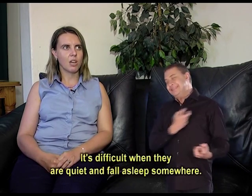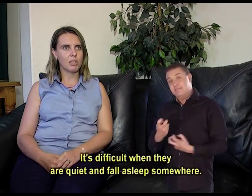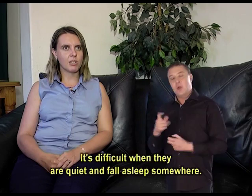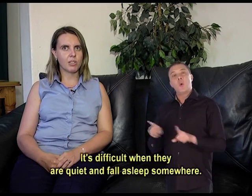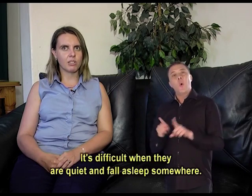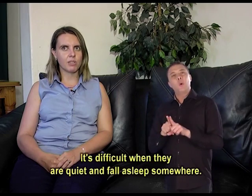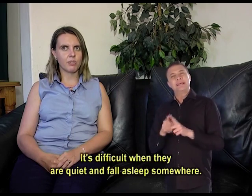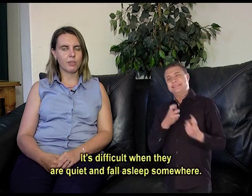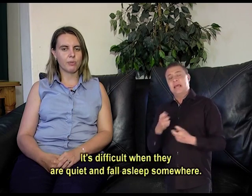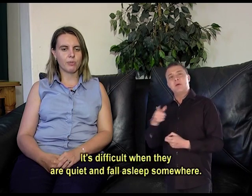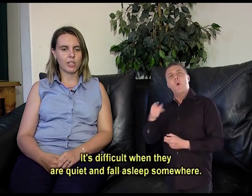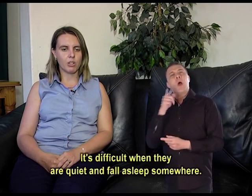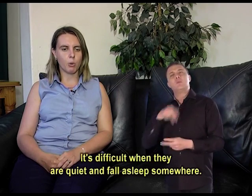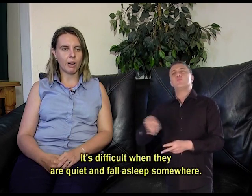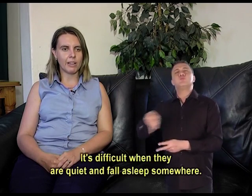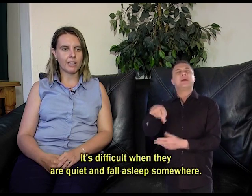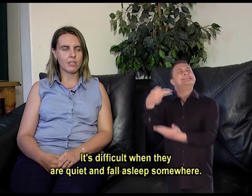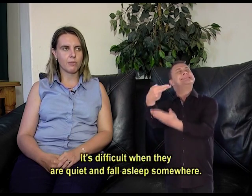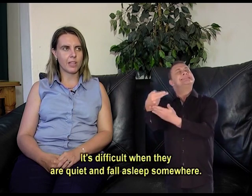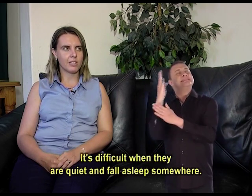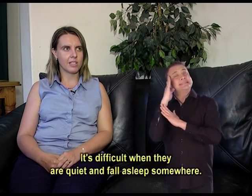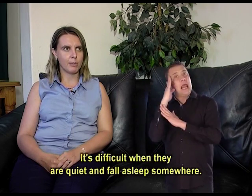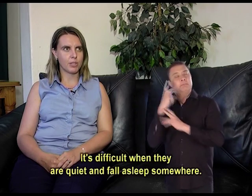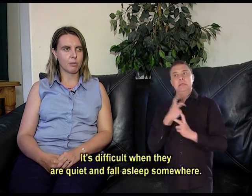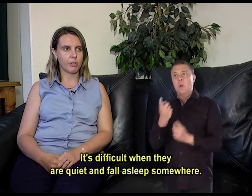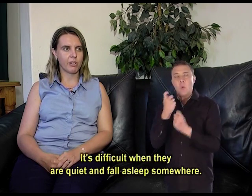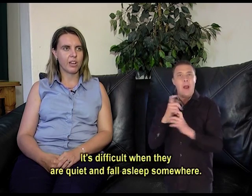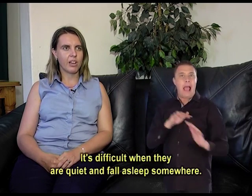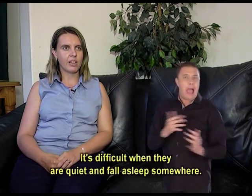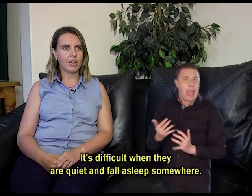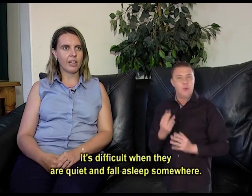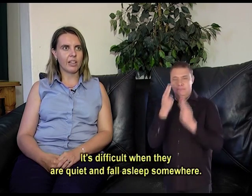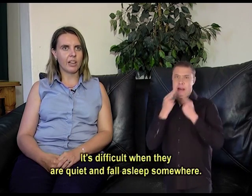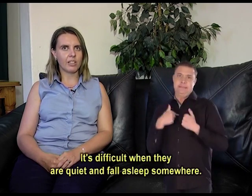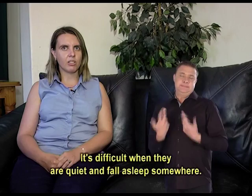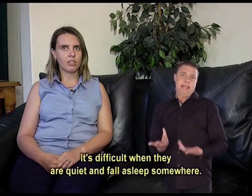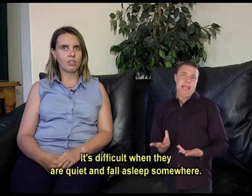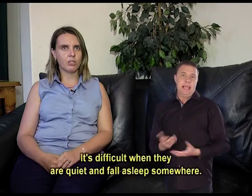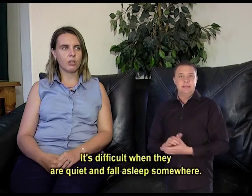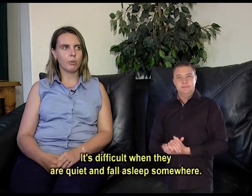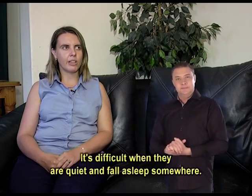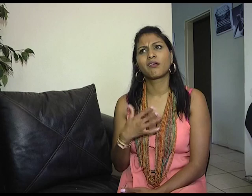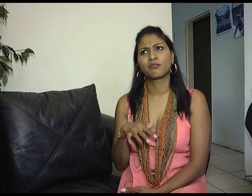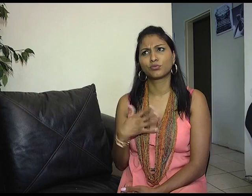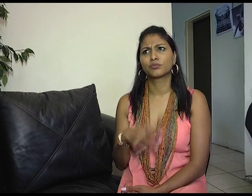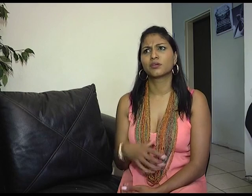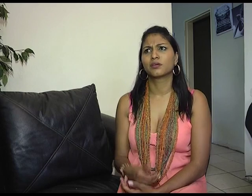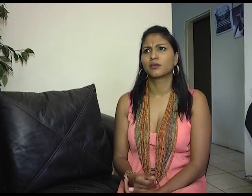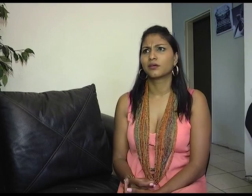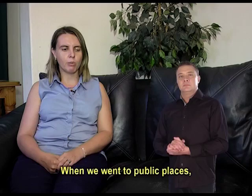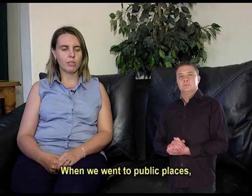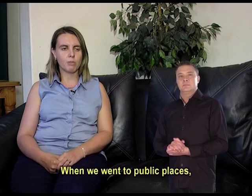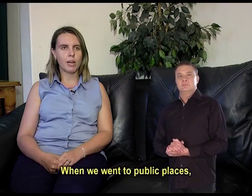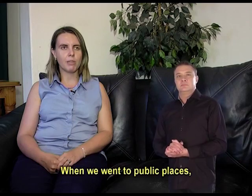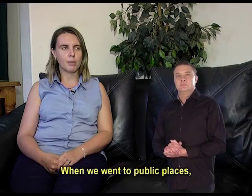also a bit difficult if they are quiet, fell asleep somewhere, and I don't know where they are.